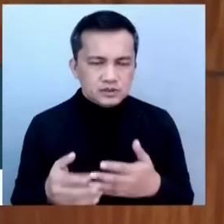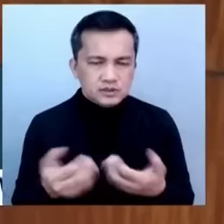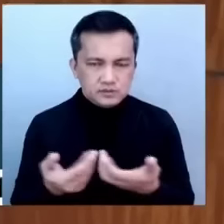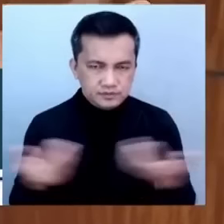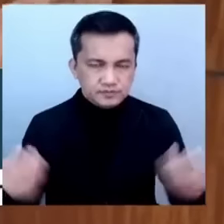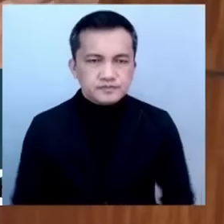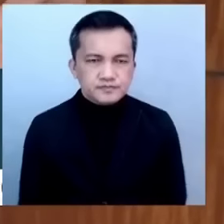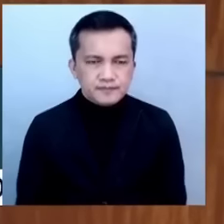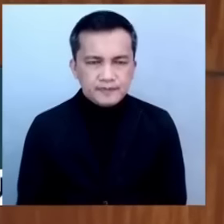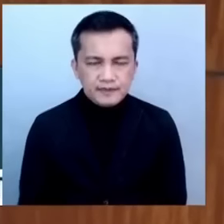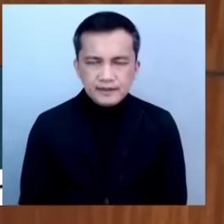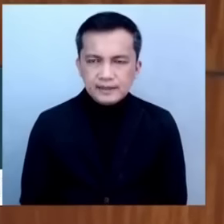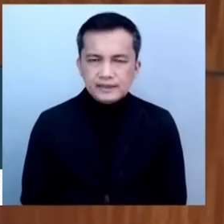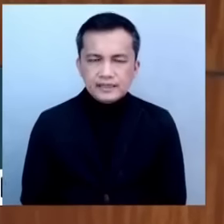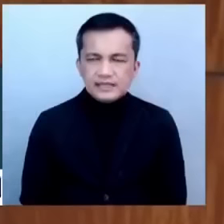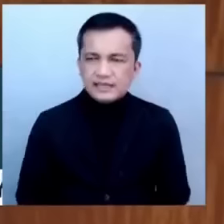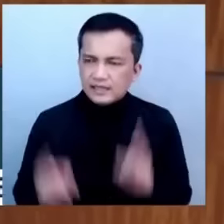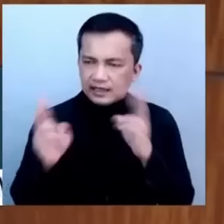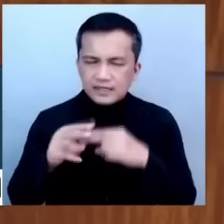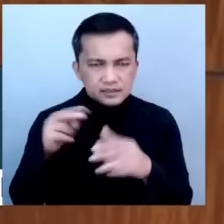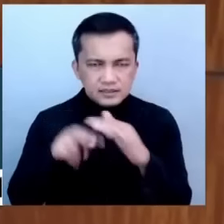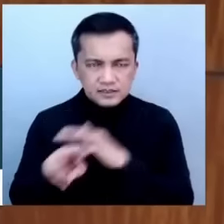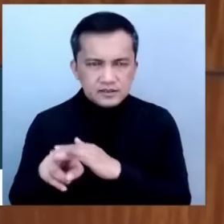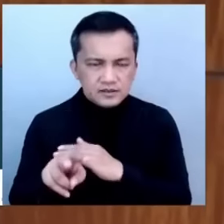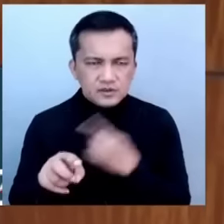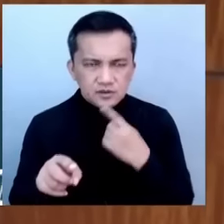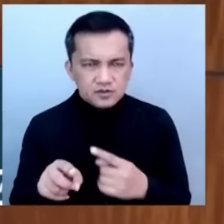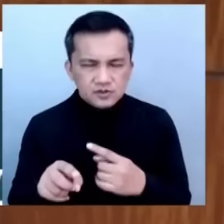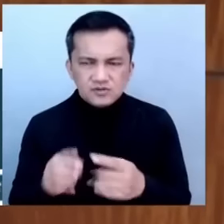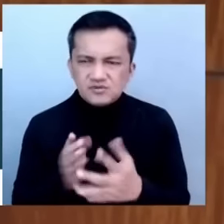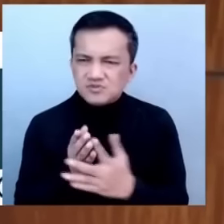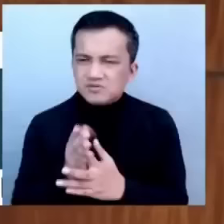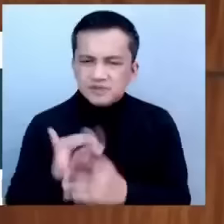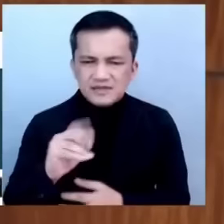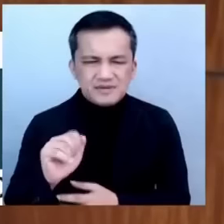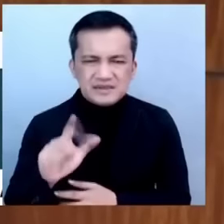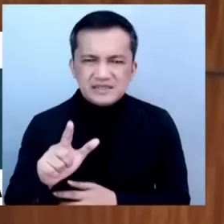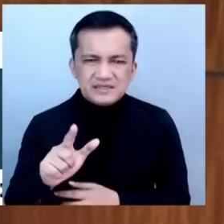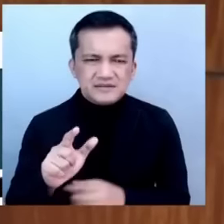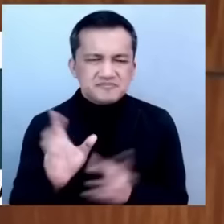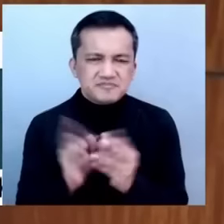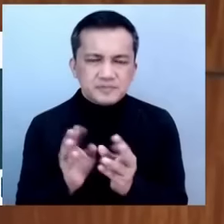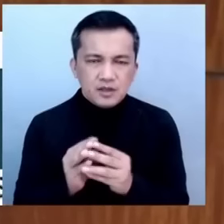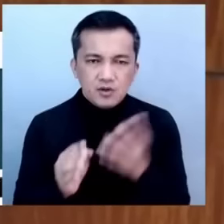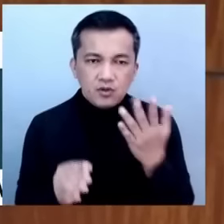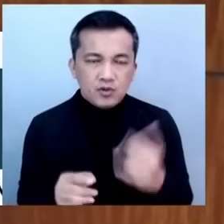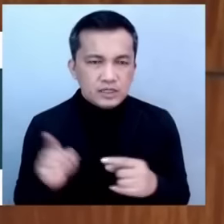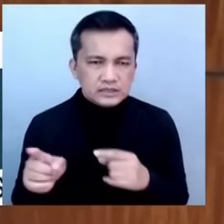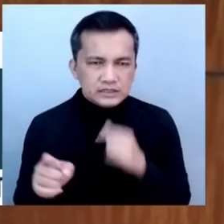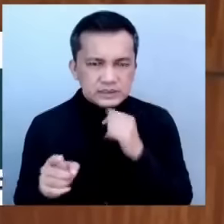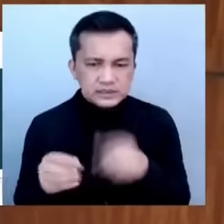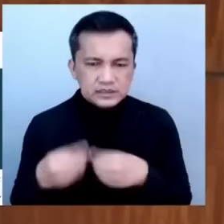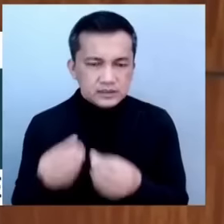cannot foresee a kind of reconciliation through a bicameral conference committee, because that is not provided